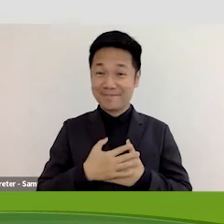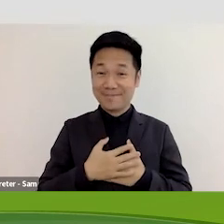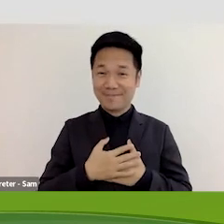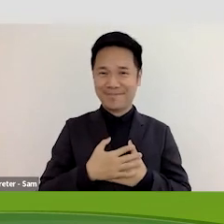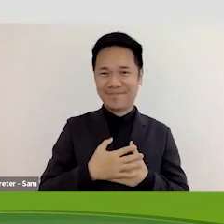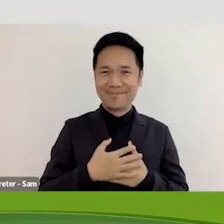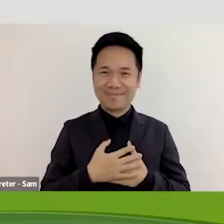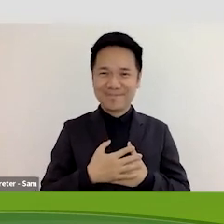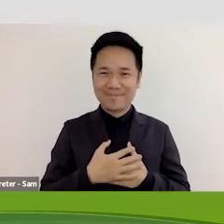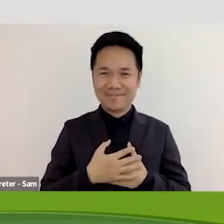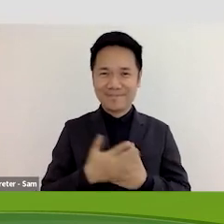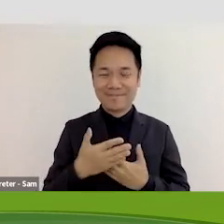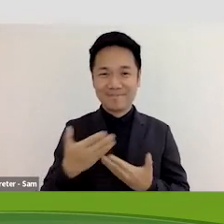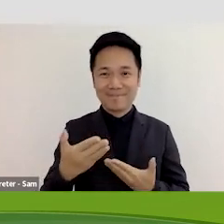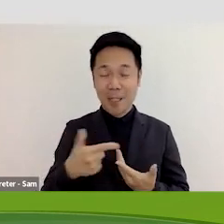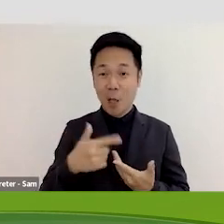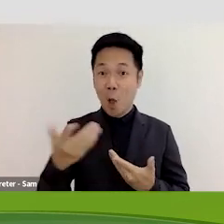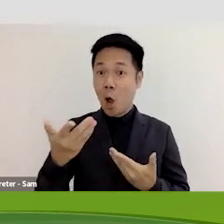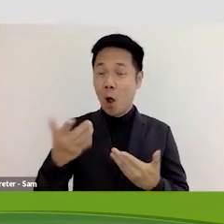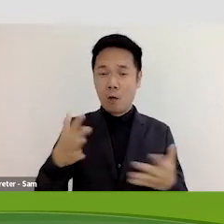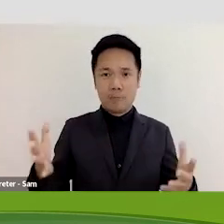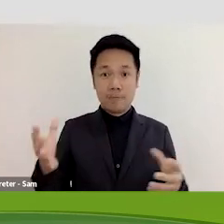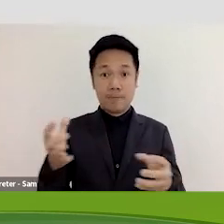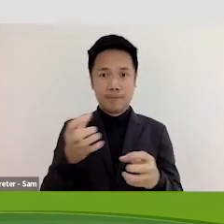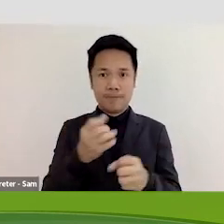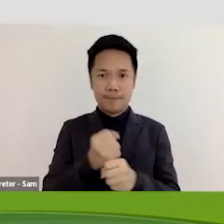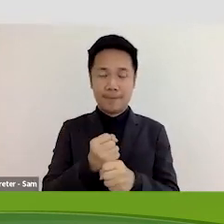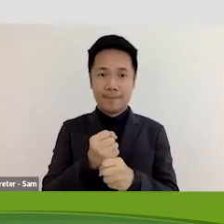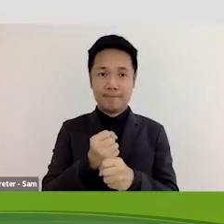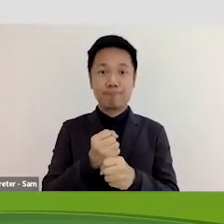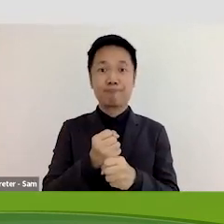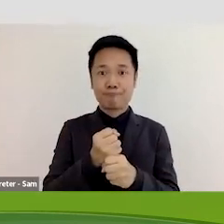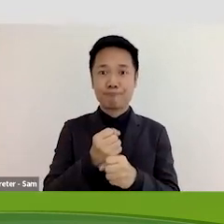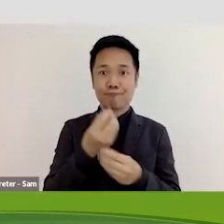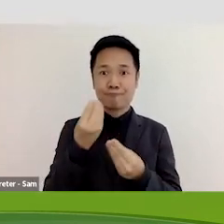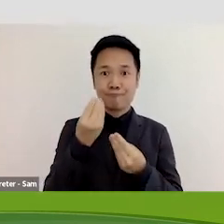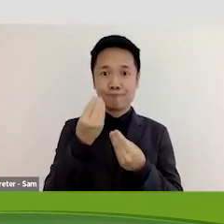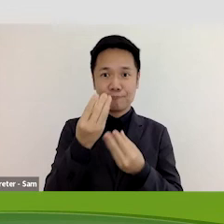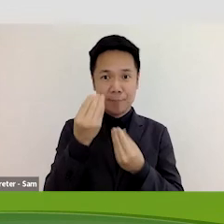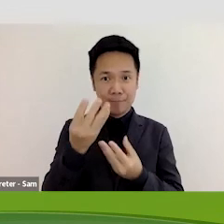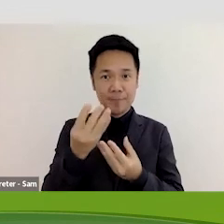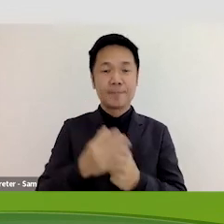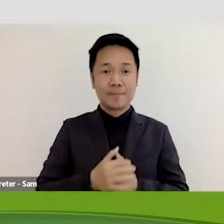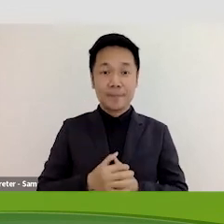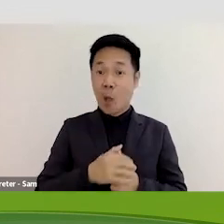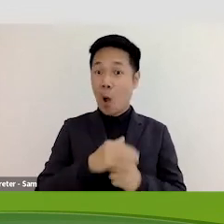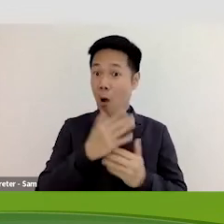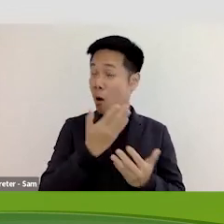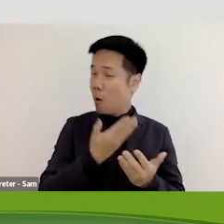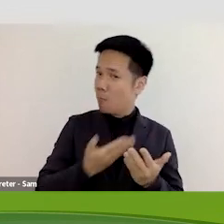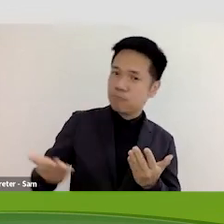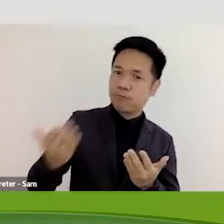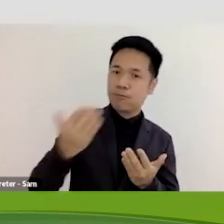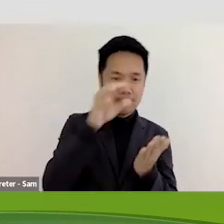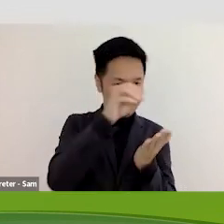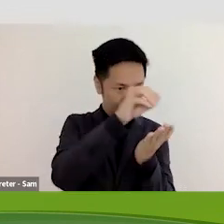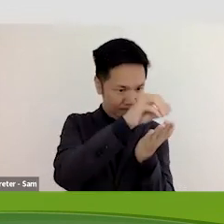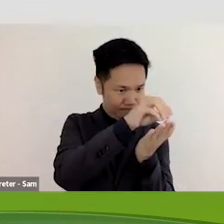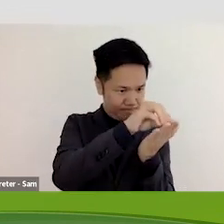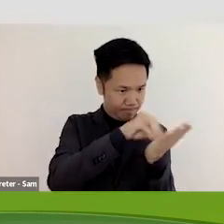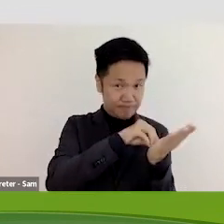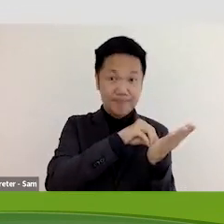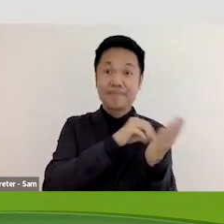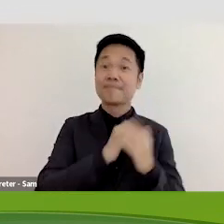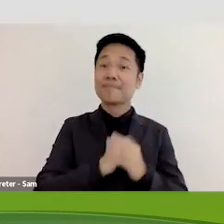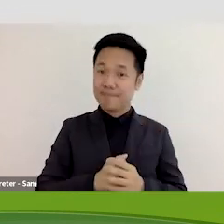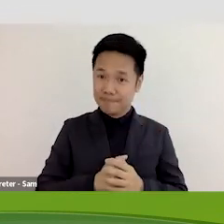reiterate all of the comments that have come to us in the chat were taken into account and taken note of, and